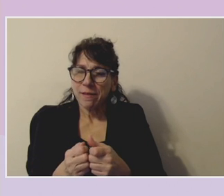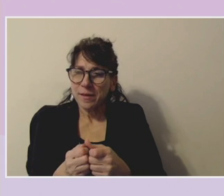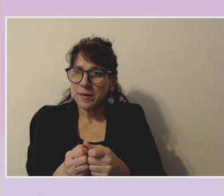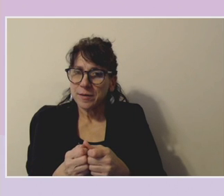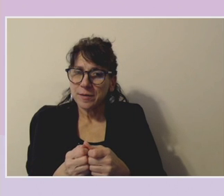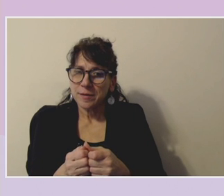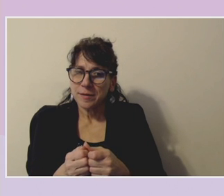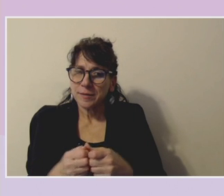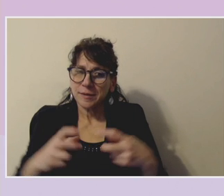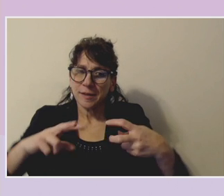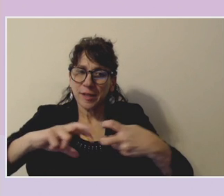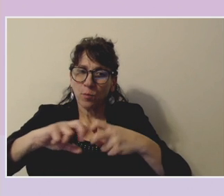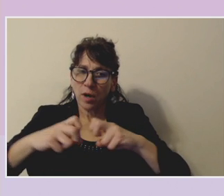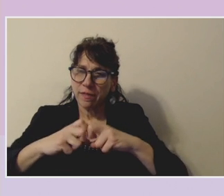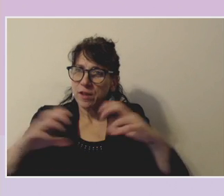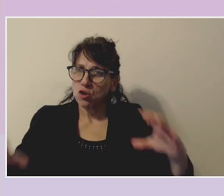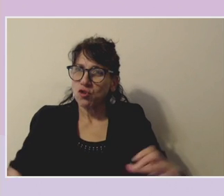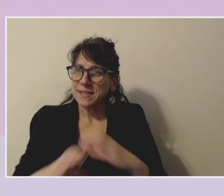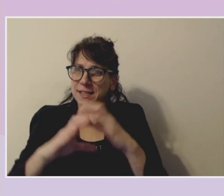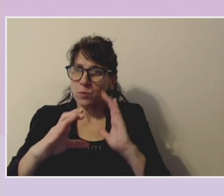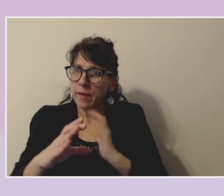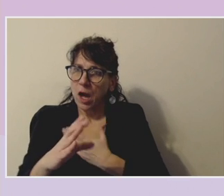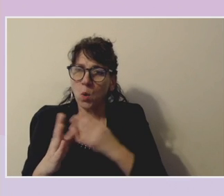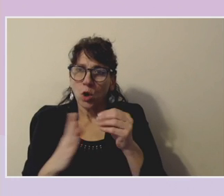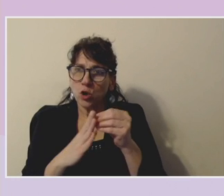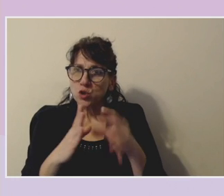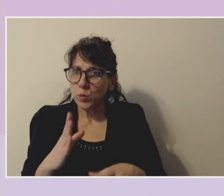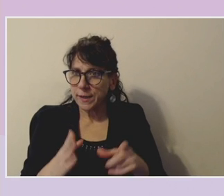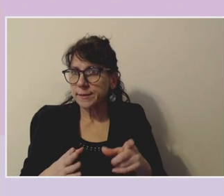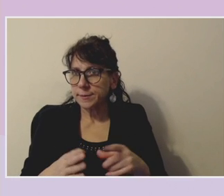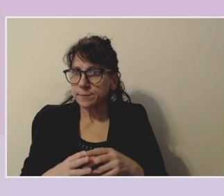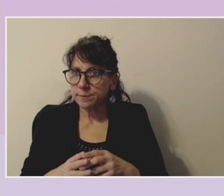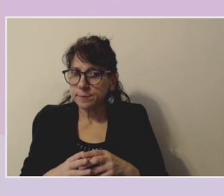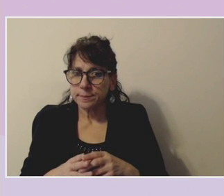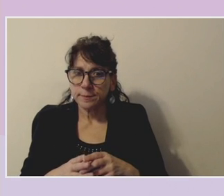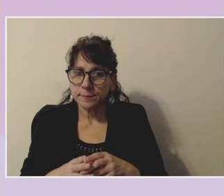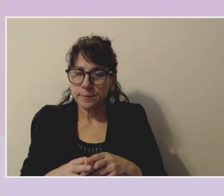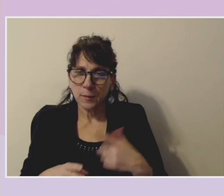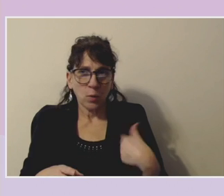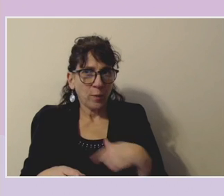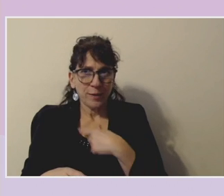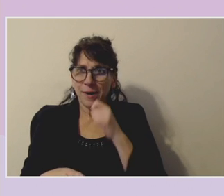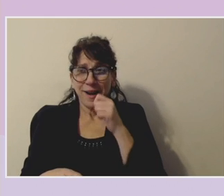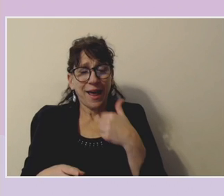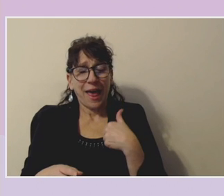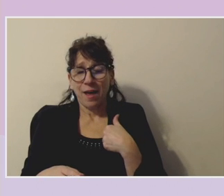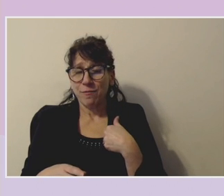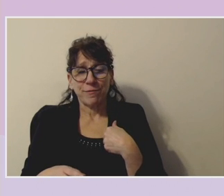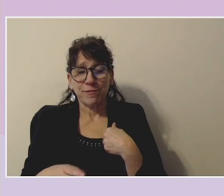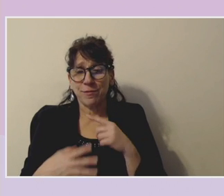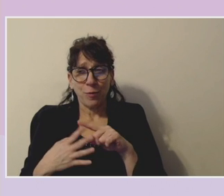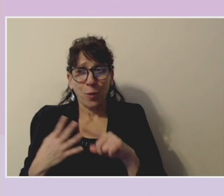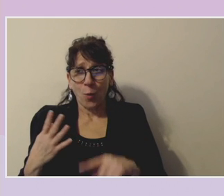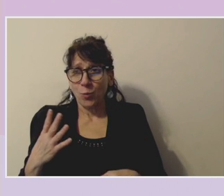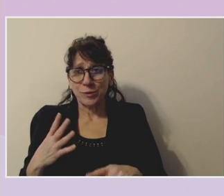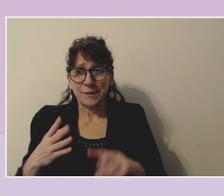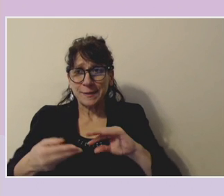health crisis with our students, and we don't have them. So what we're